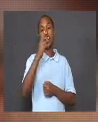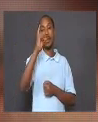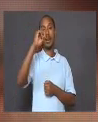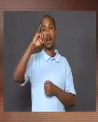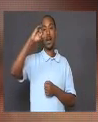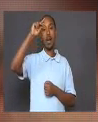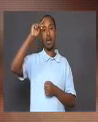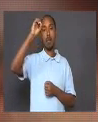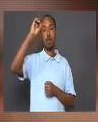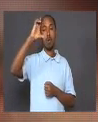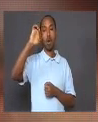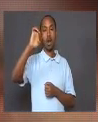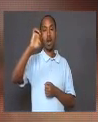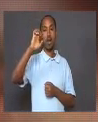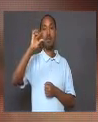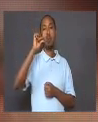dipole moment.